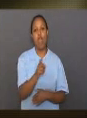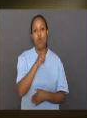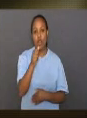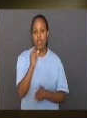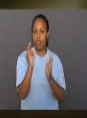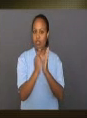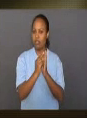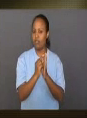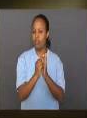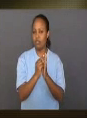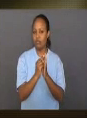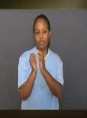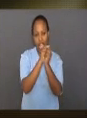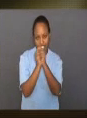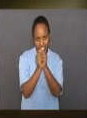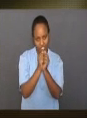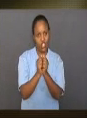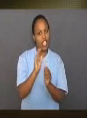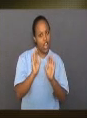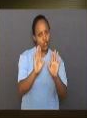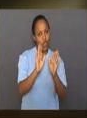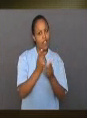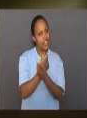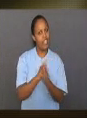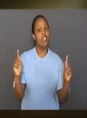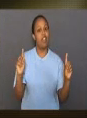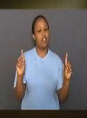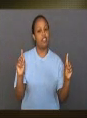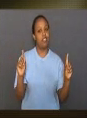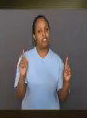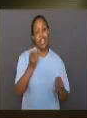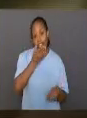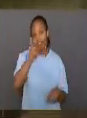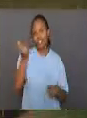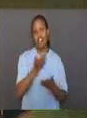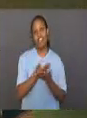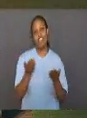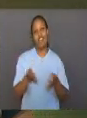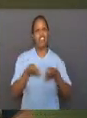and sacrificed her freedom for the greater good.